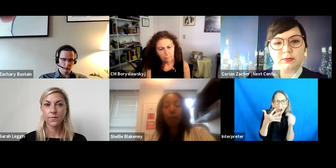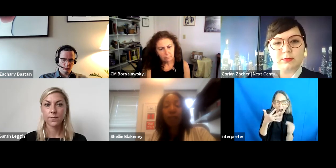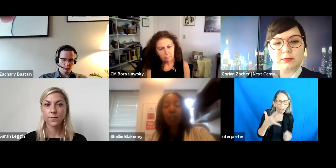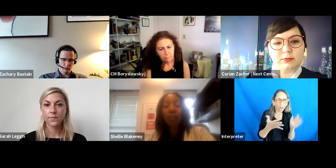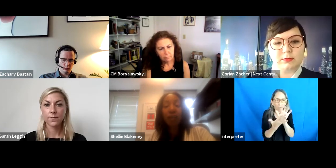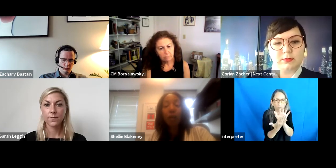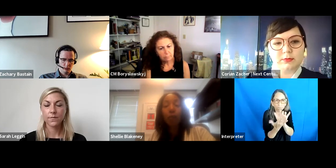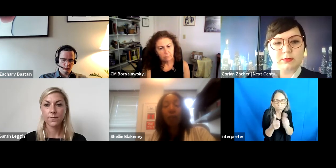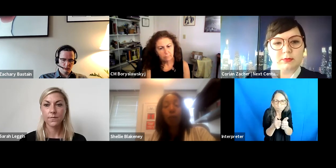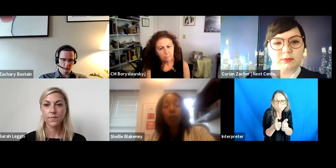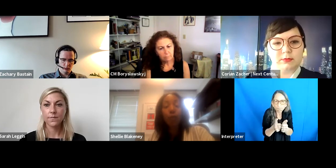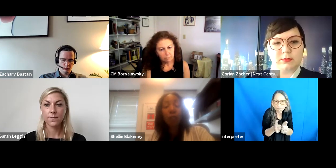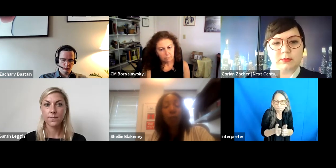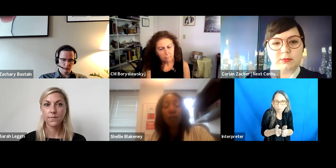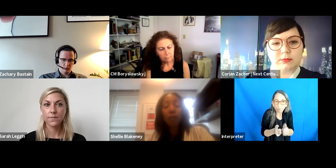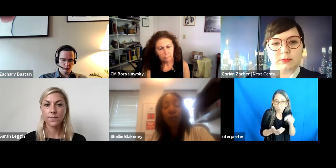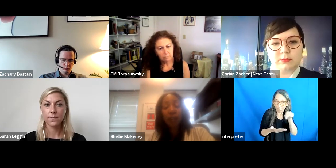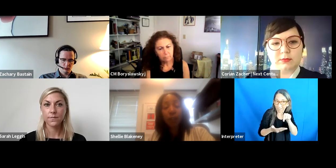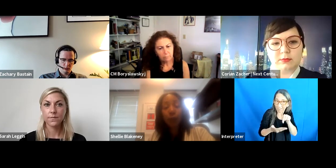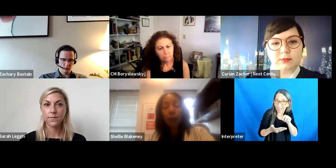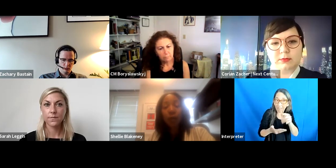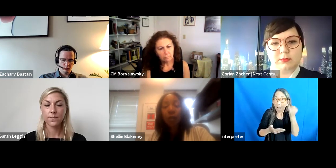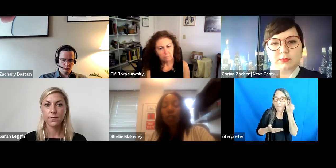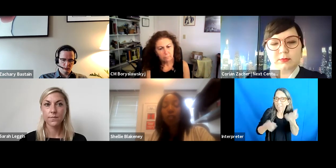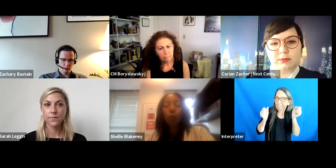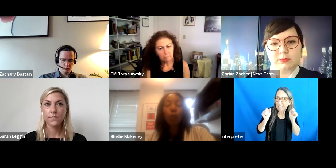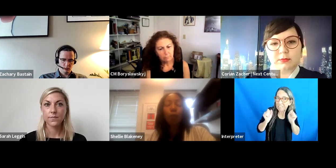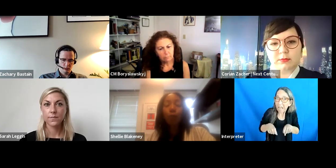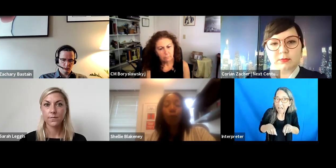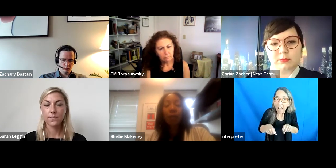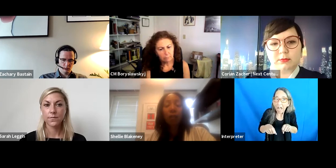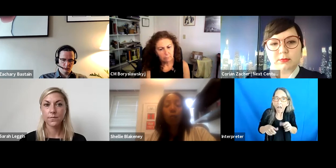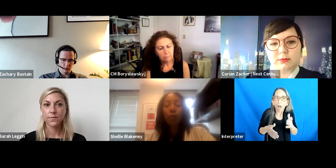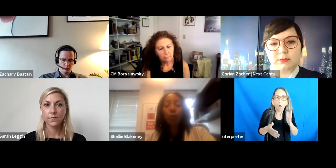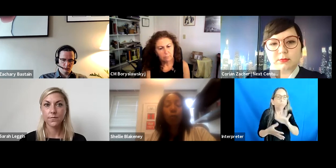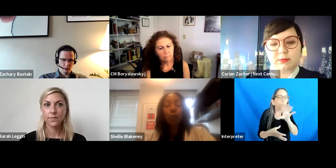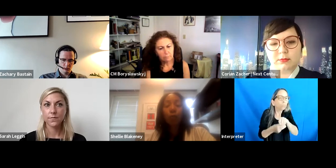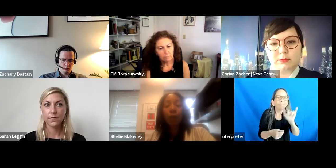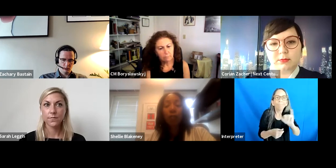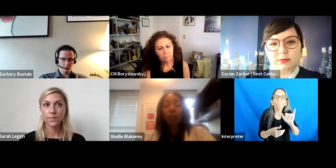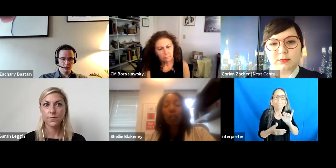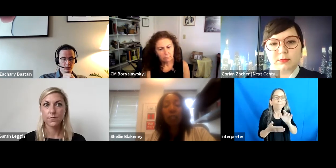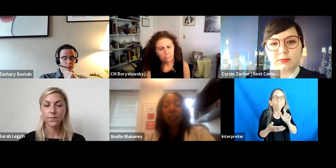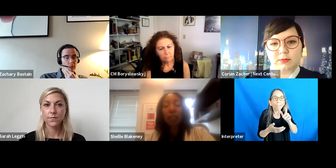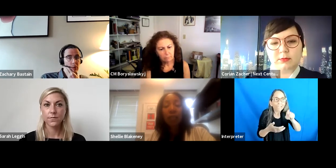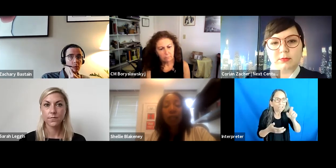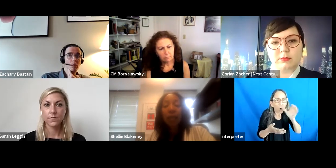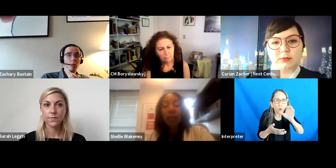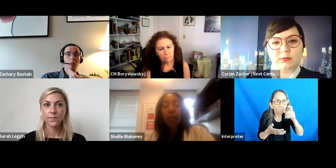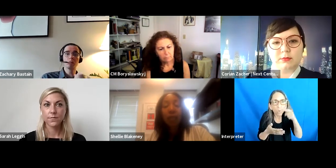provide information that can help the emergency responder find you, such as what room you're in or what your surroundings look